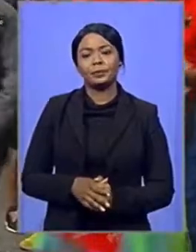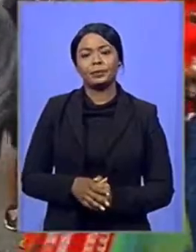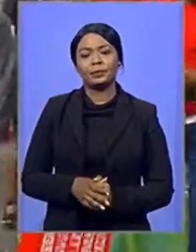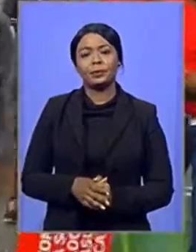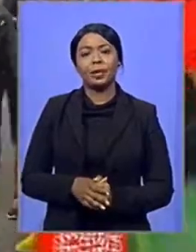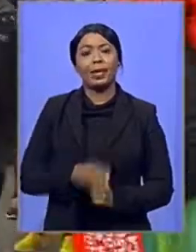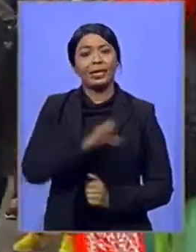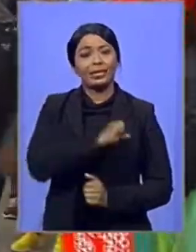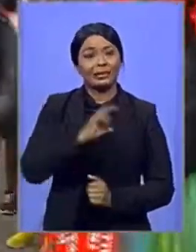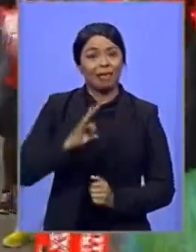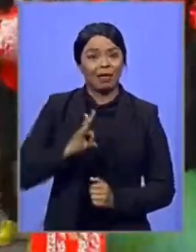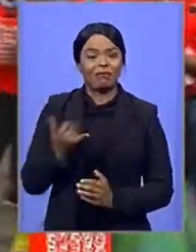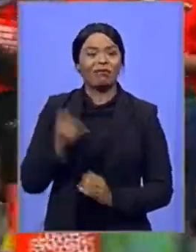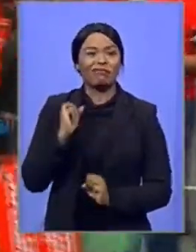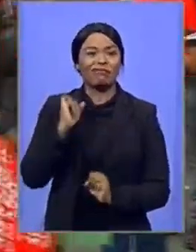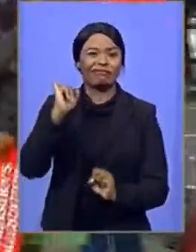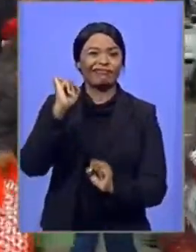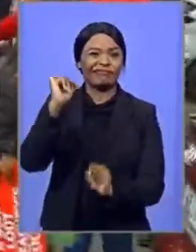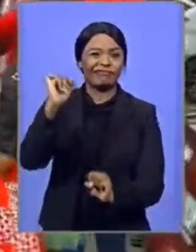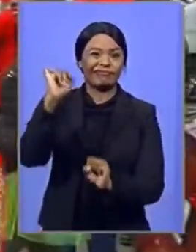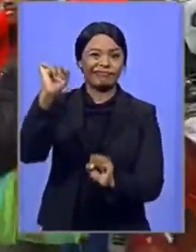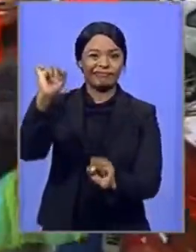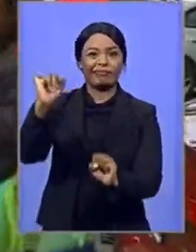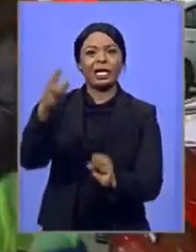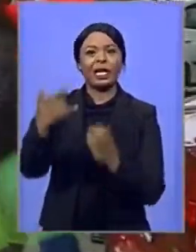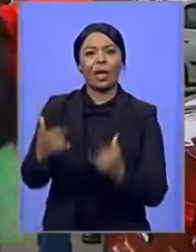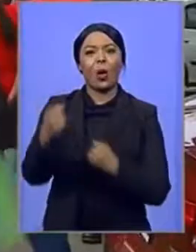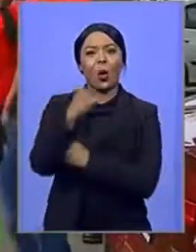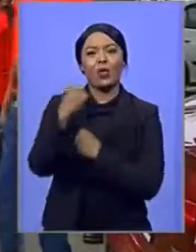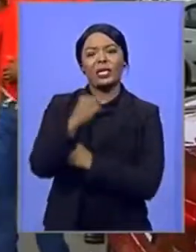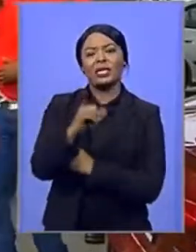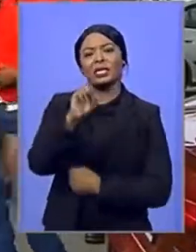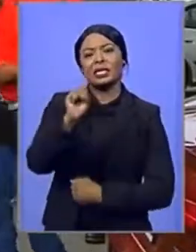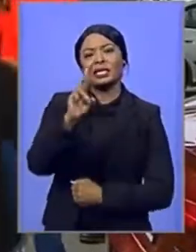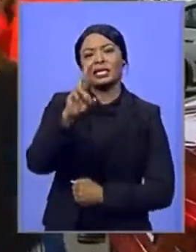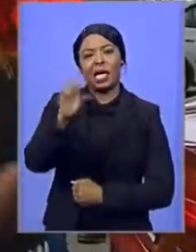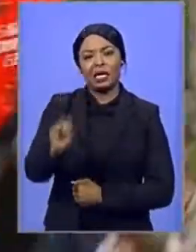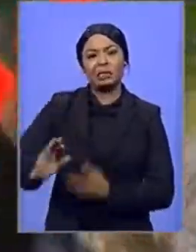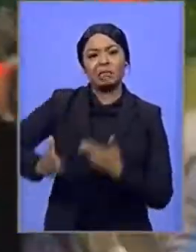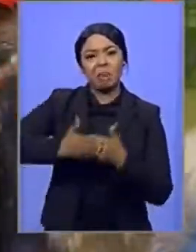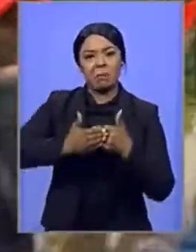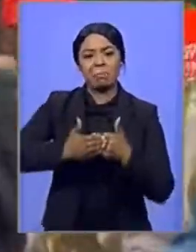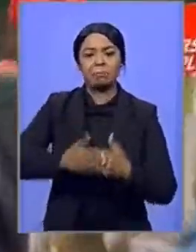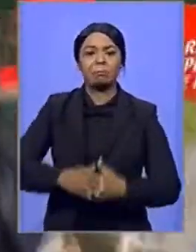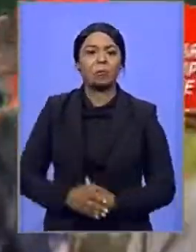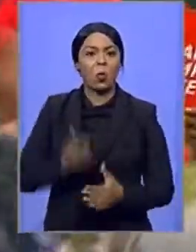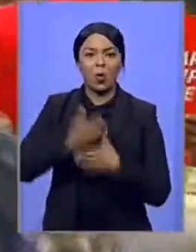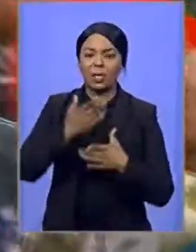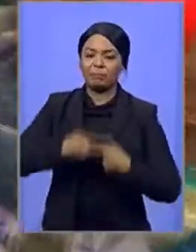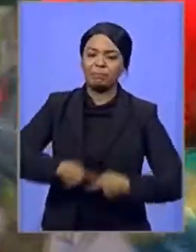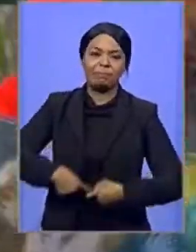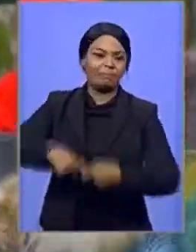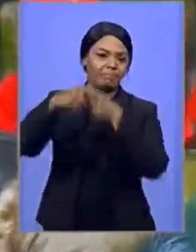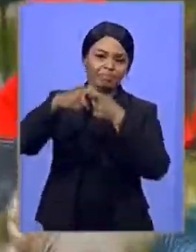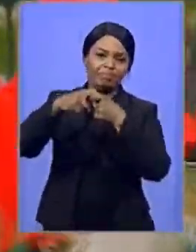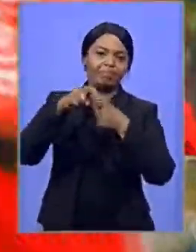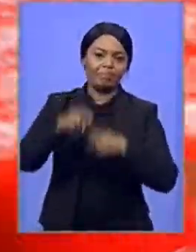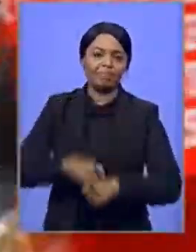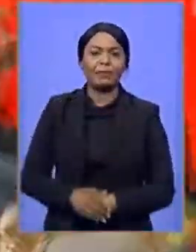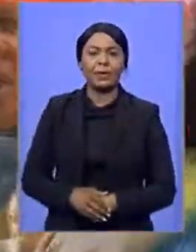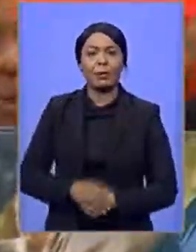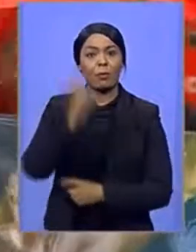bašomi bao ba tsenetse go straeke ba tswaletše dikantoro tša SARS ka mono toropong ya Polokwane. Bašomi ba tswaletše gape le dikantoro tša SARS ka Badiri